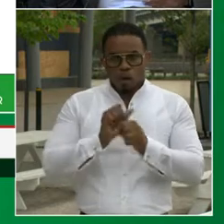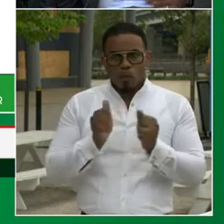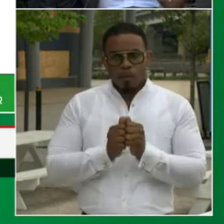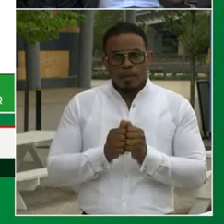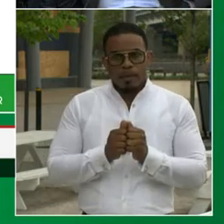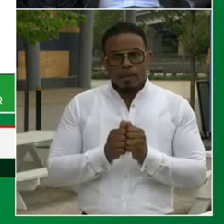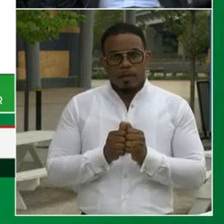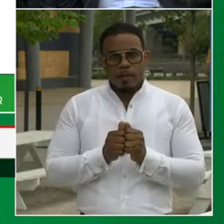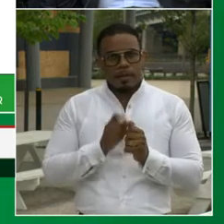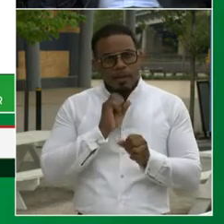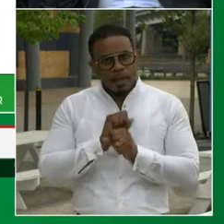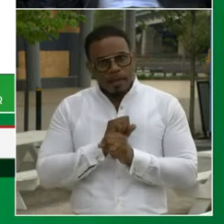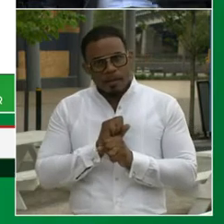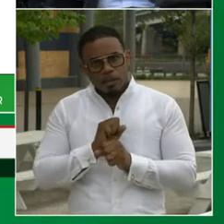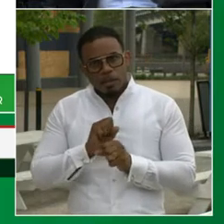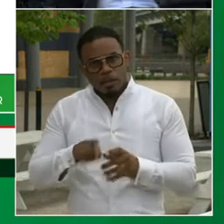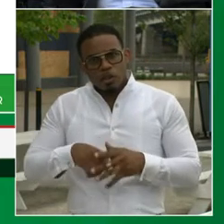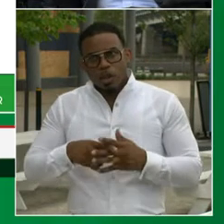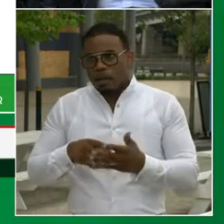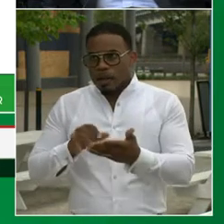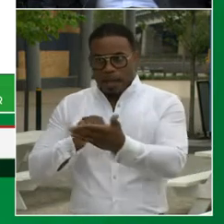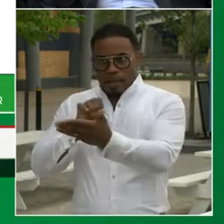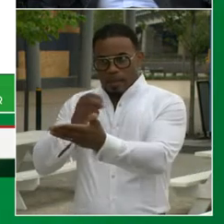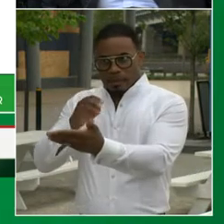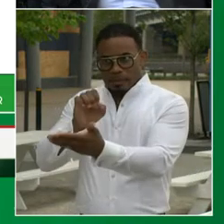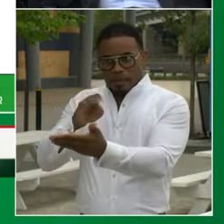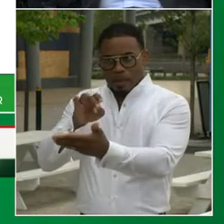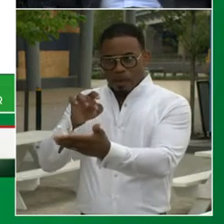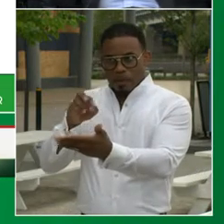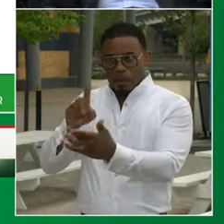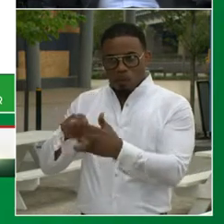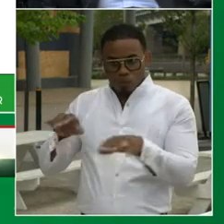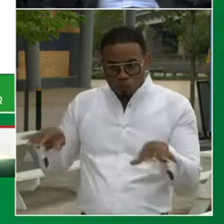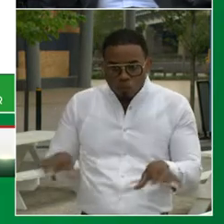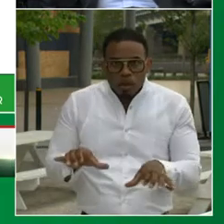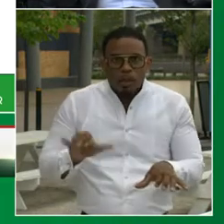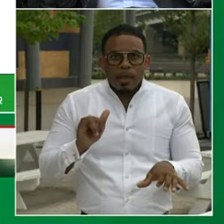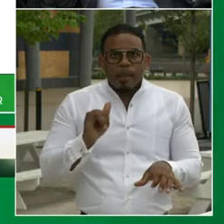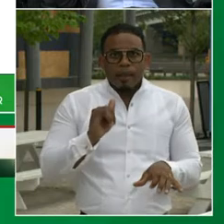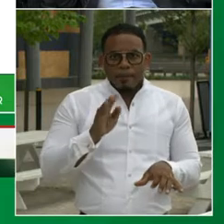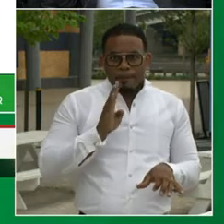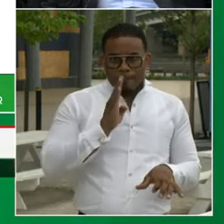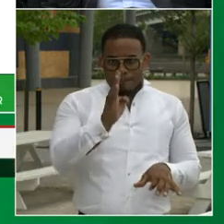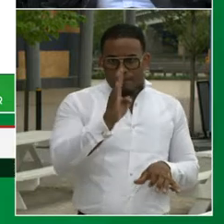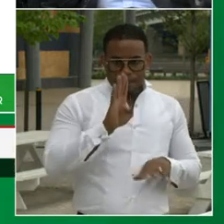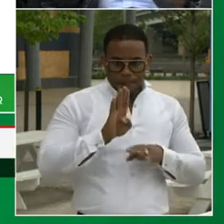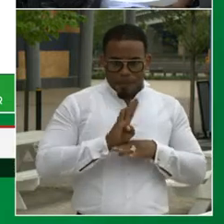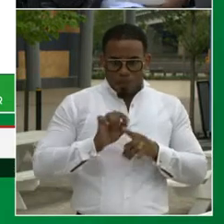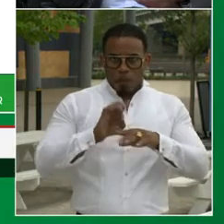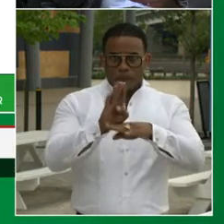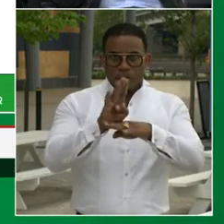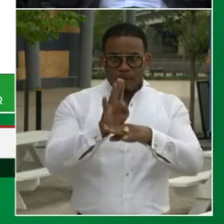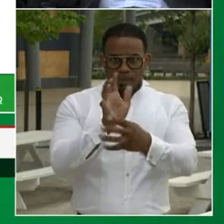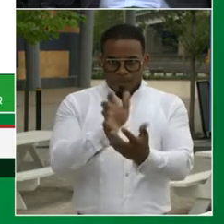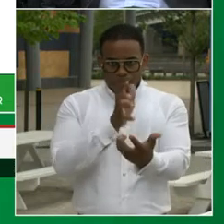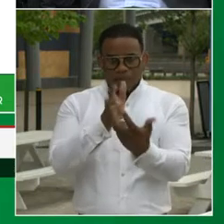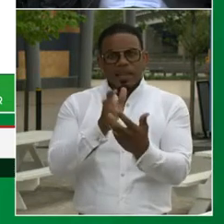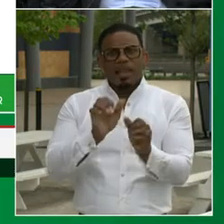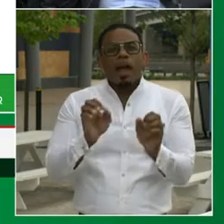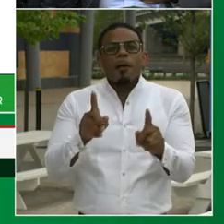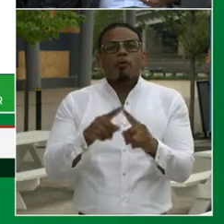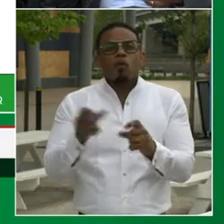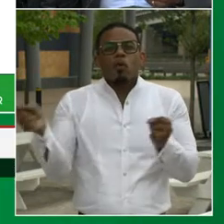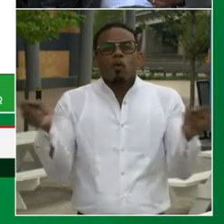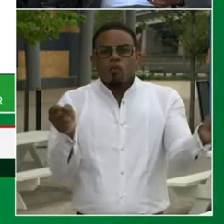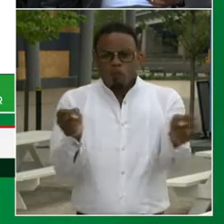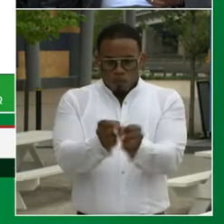with to actually, such as Chamber of Commerce, to be able to conduct that B2B matchmaking. So that's going to be an opportunity to be able to